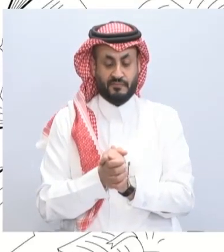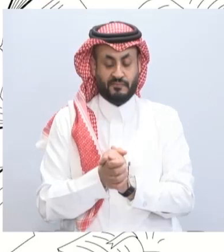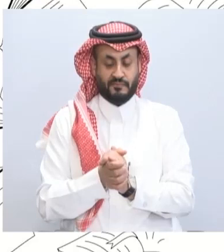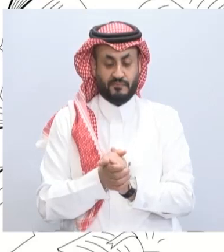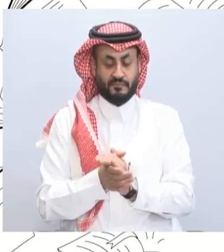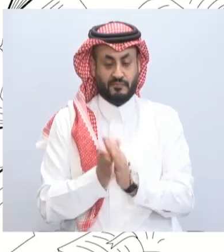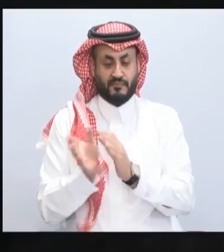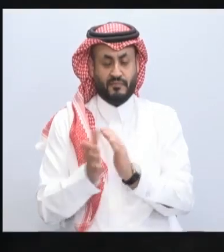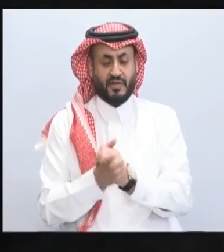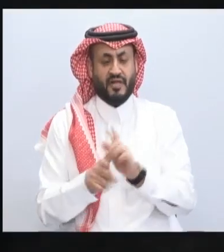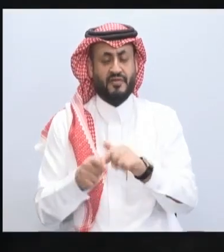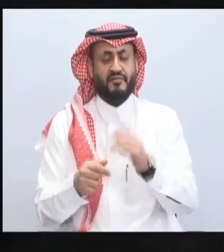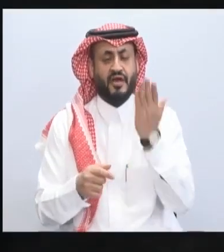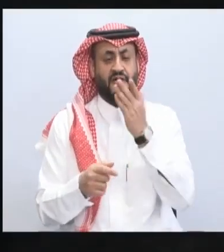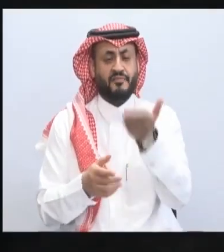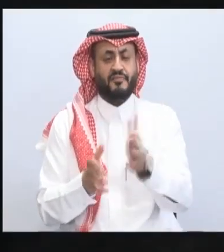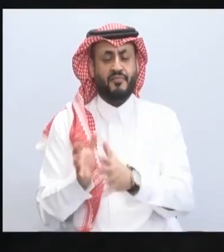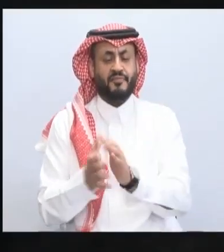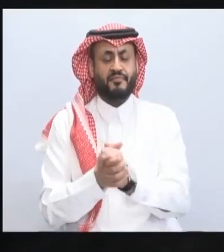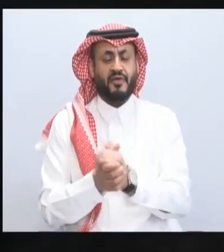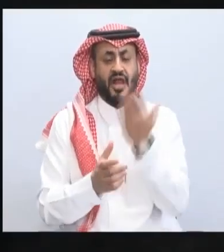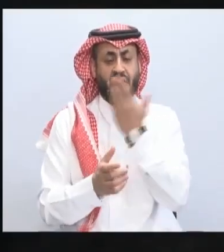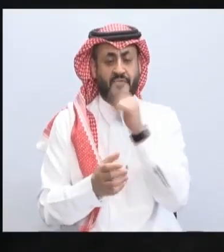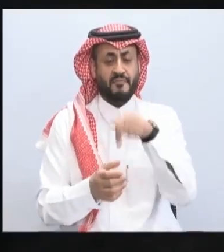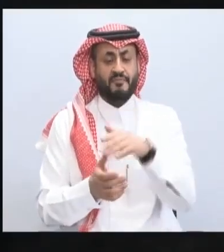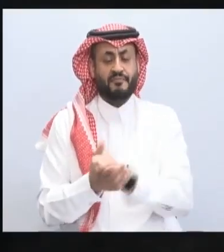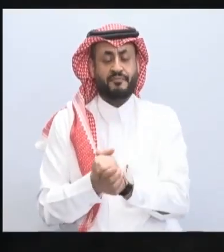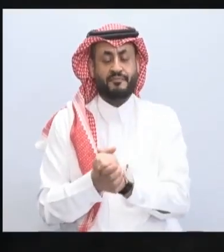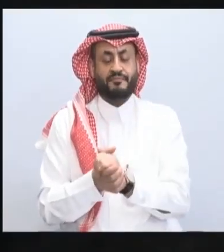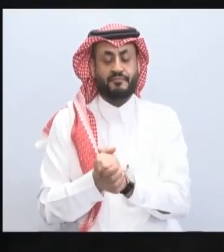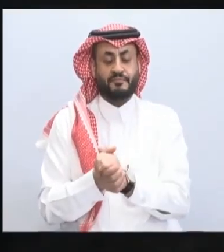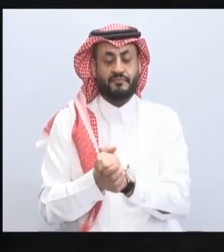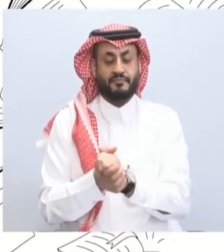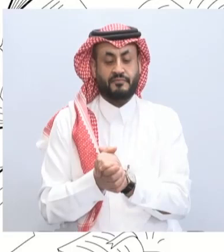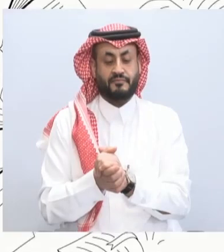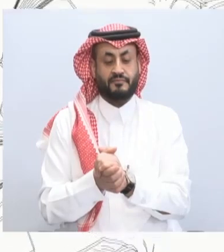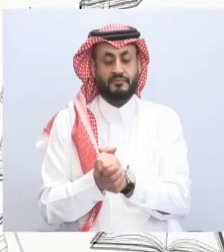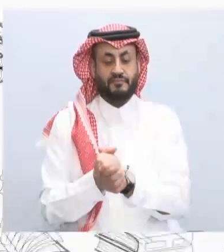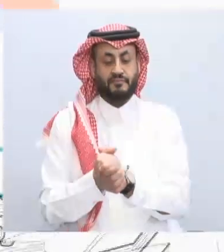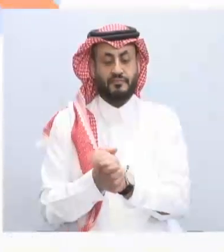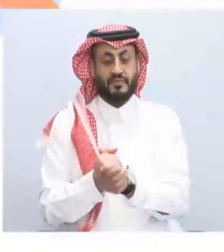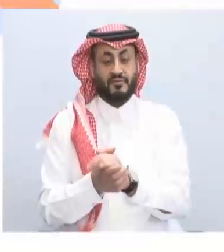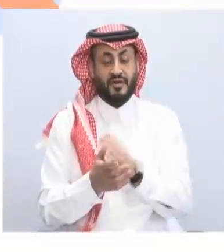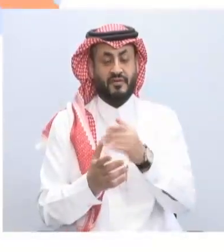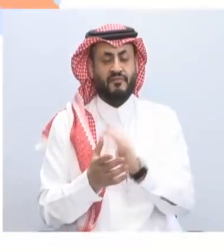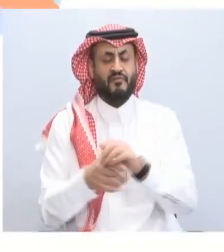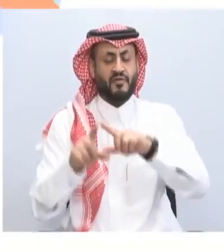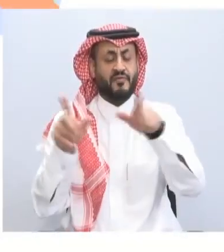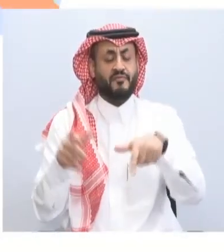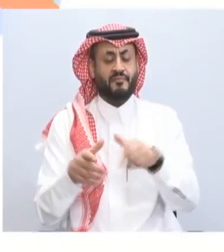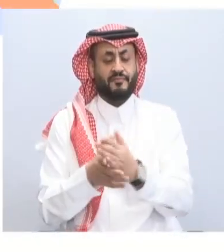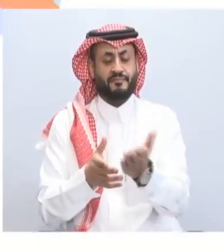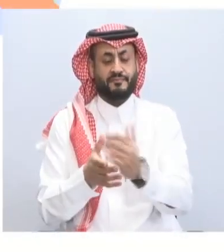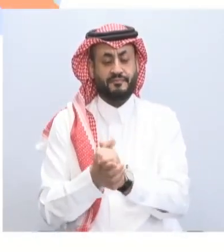Now, this is going to be the topic that we have here in our reading today. Now, of course, the reading is going to be part of the expansion that we have